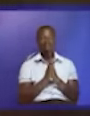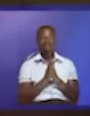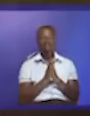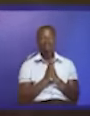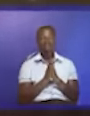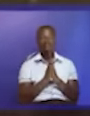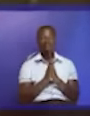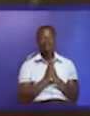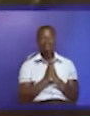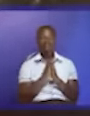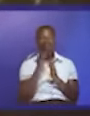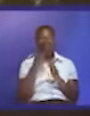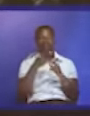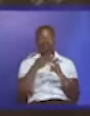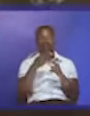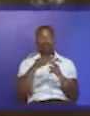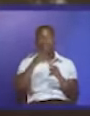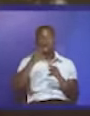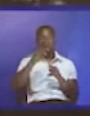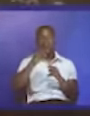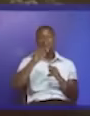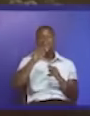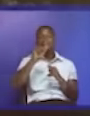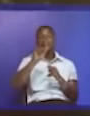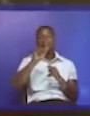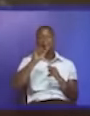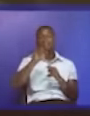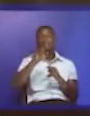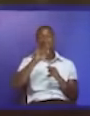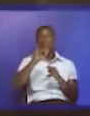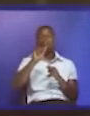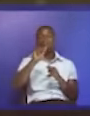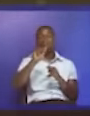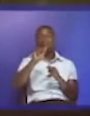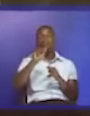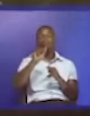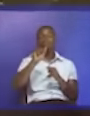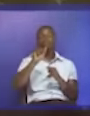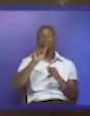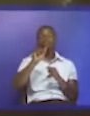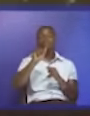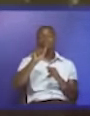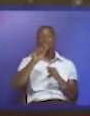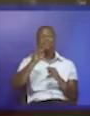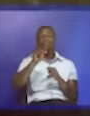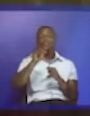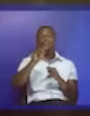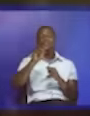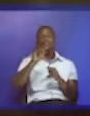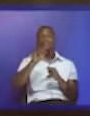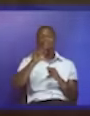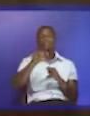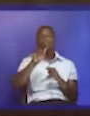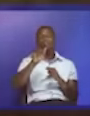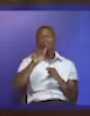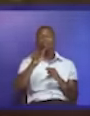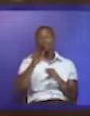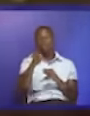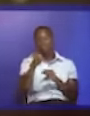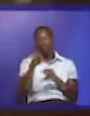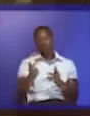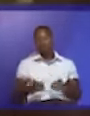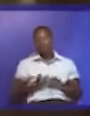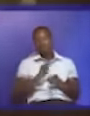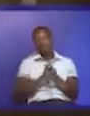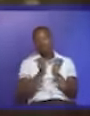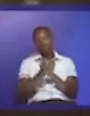Who is Maria? Is it Maria? Maria, what's your name? Your life is about to change, my dear.